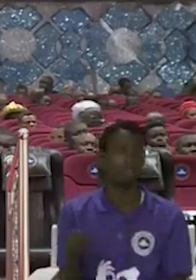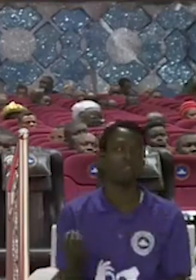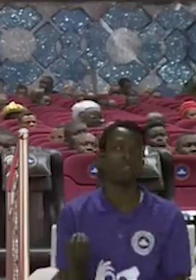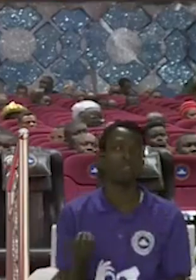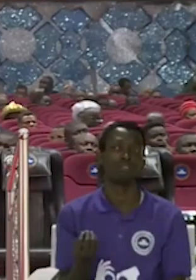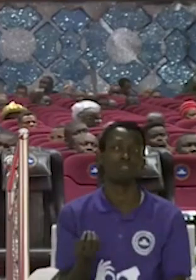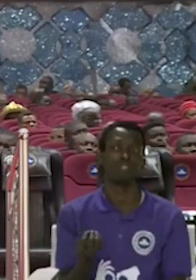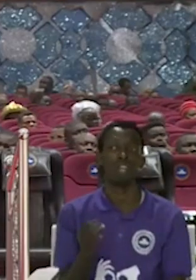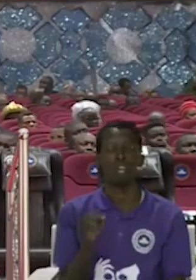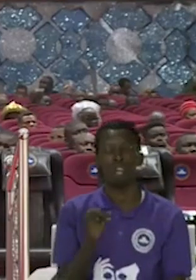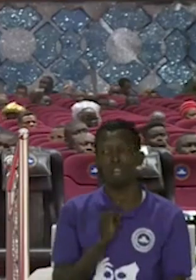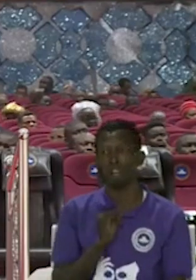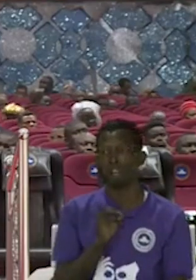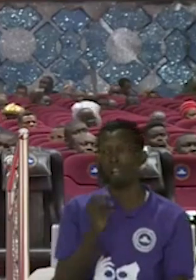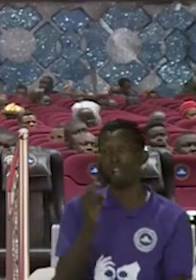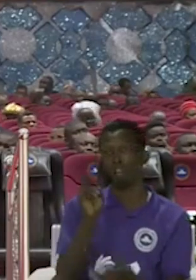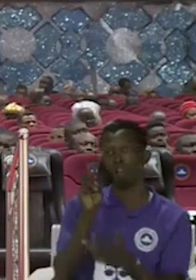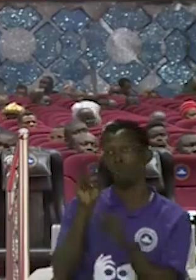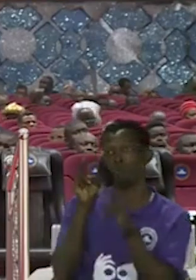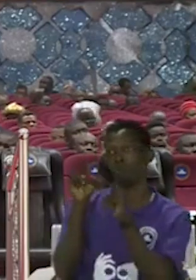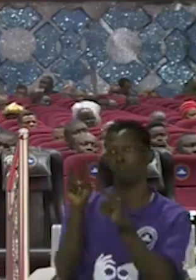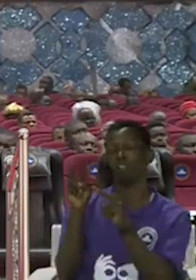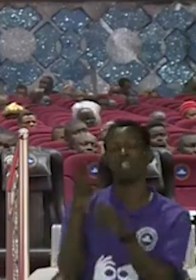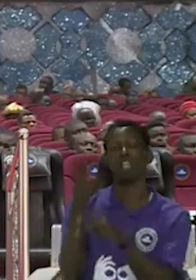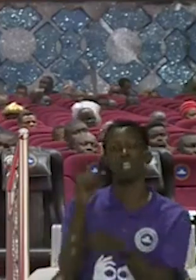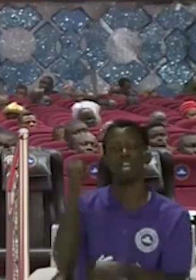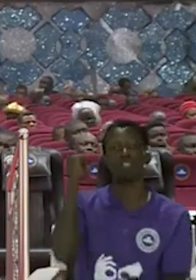I watched the sermon.